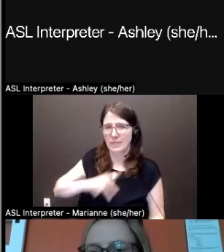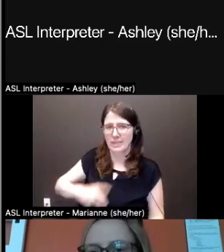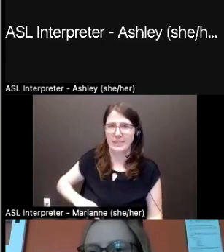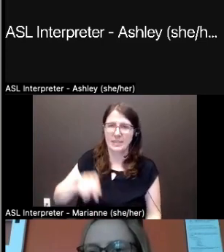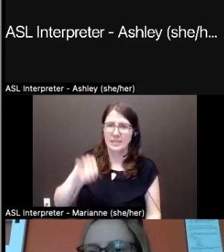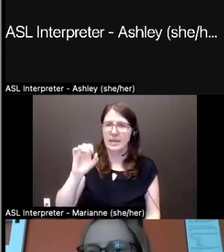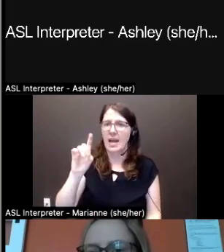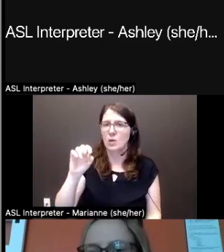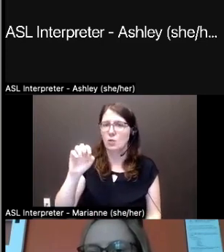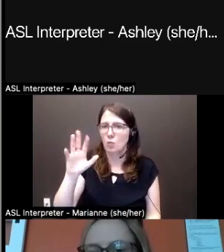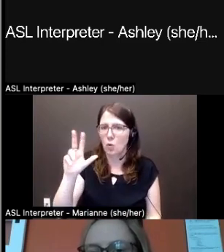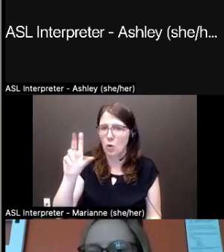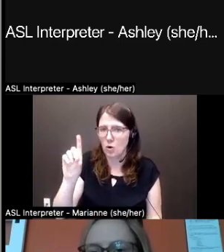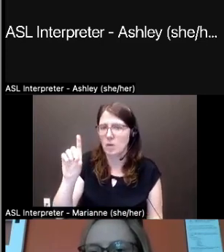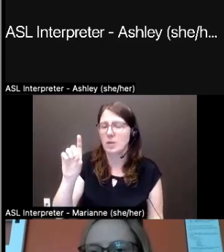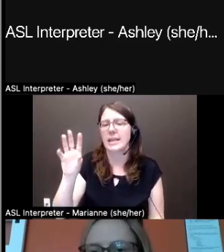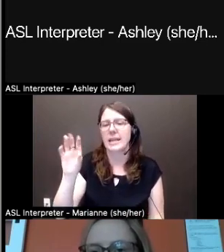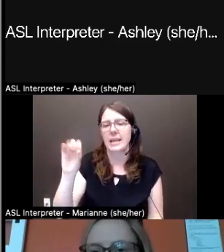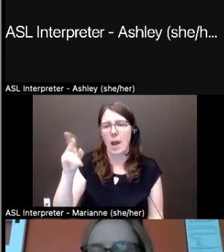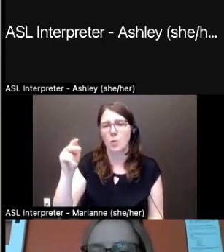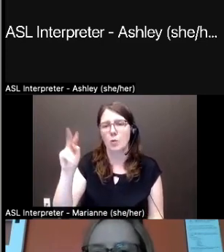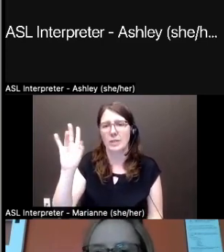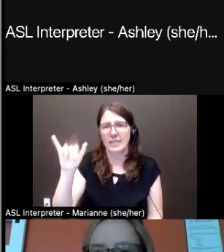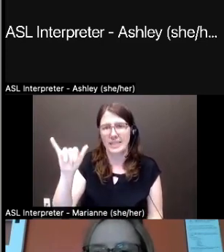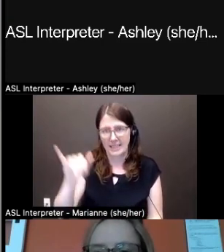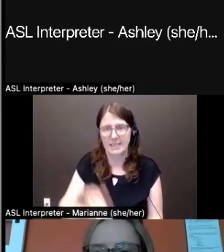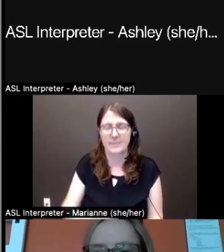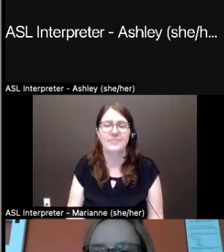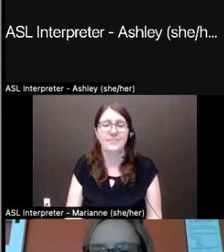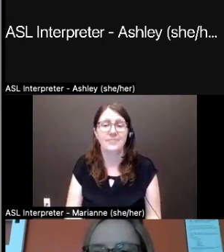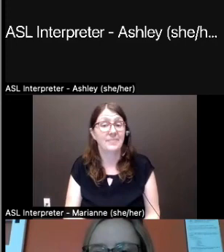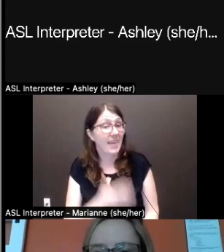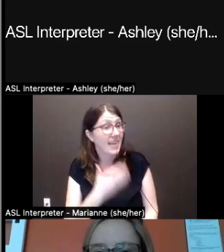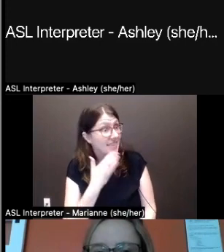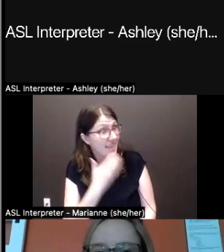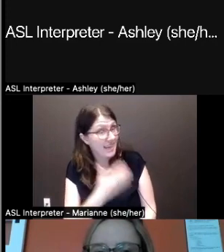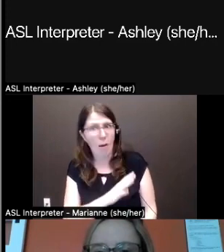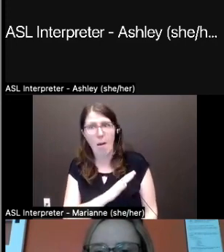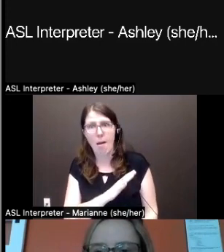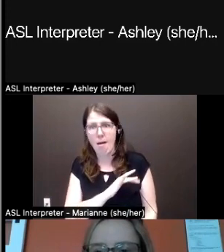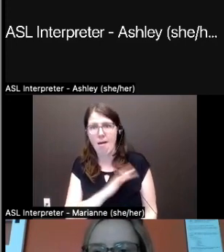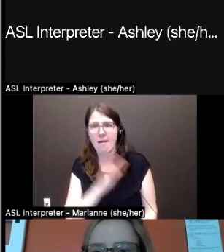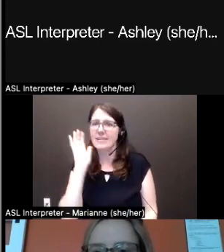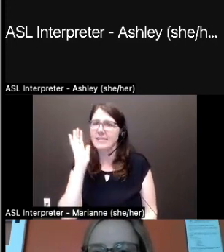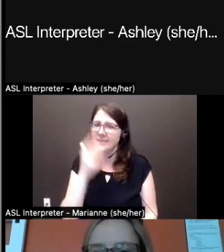Fantastic. Thanks so much, Jennifer and Hale. Program sounds very interesting.